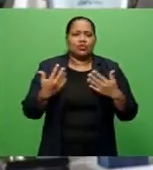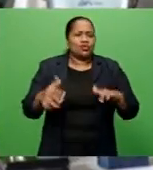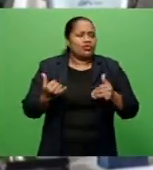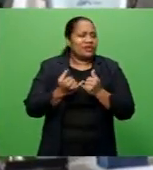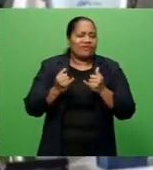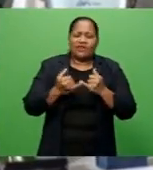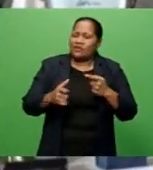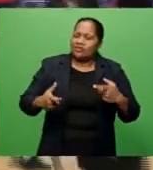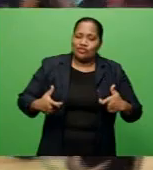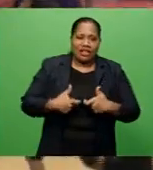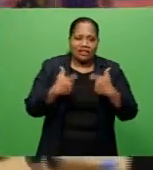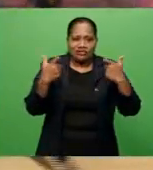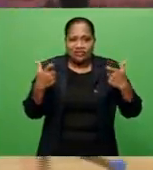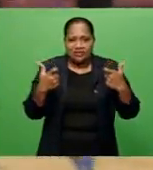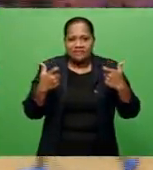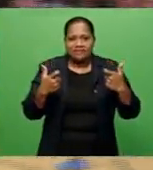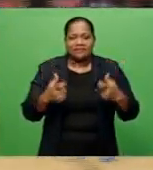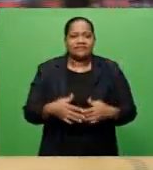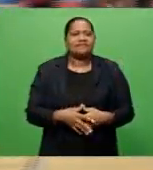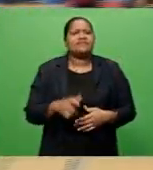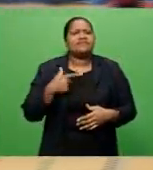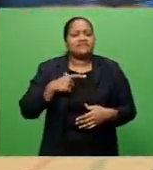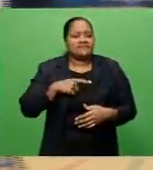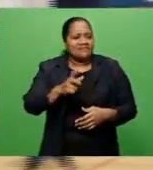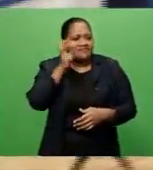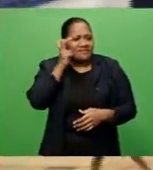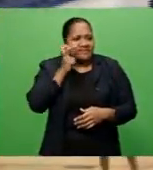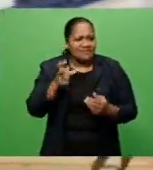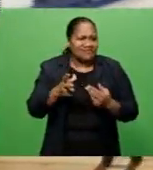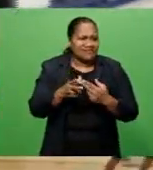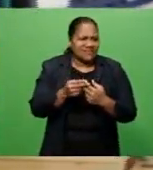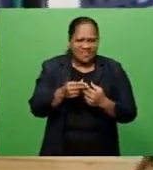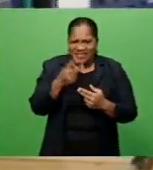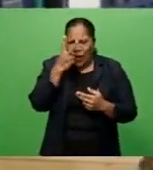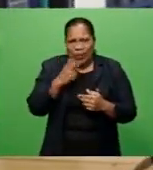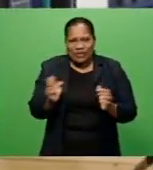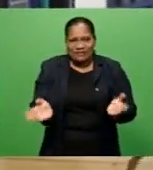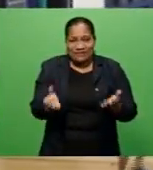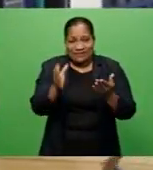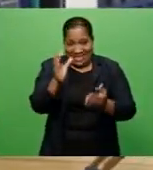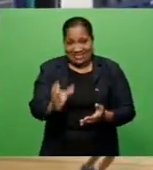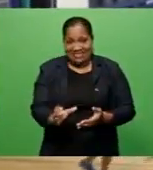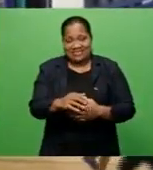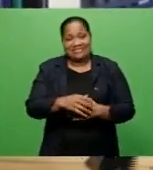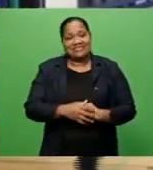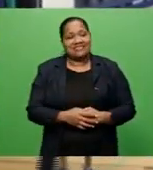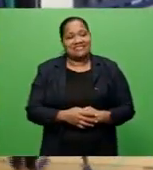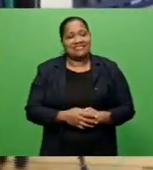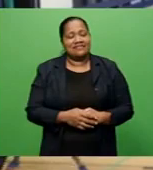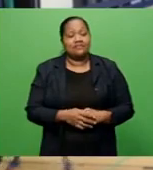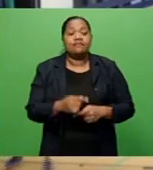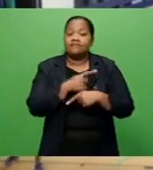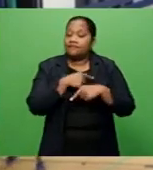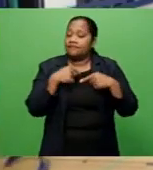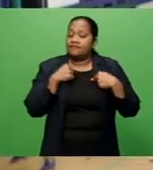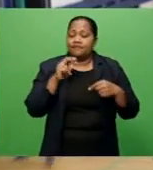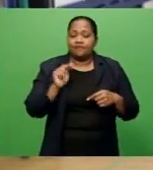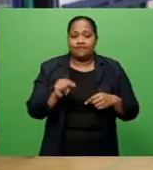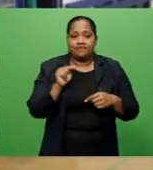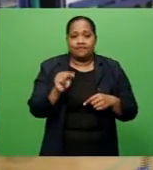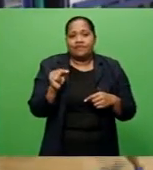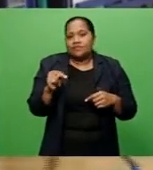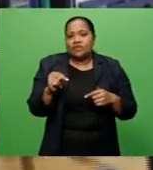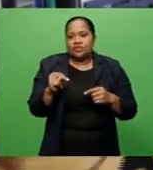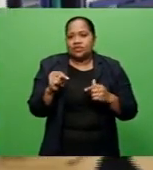challenging because training with all the players, and we need to come up with their